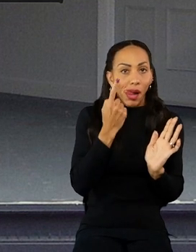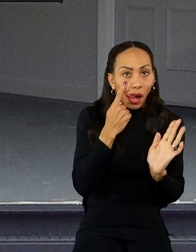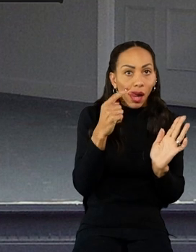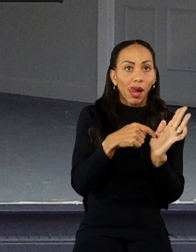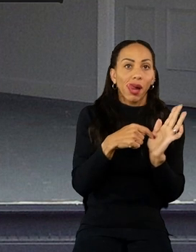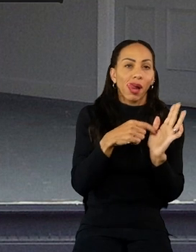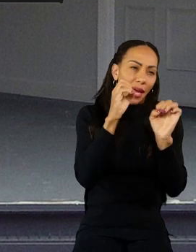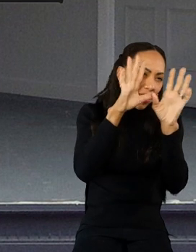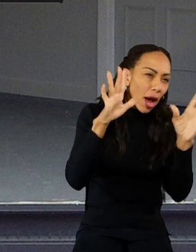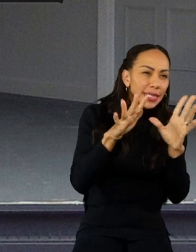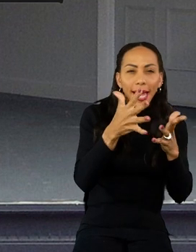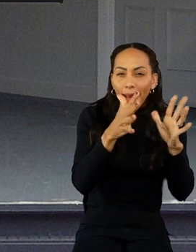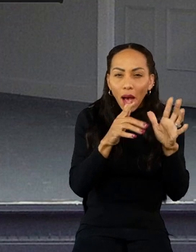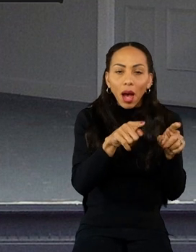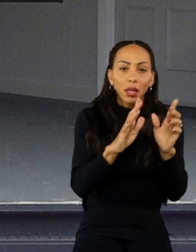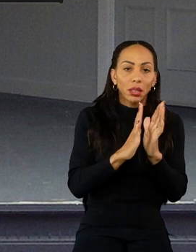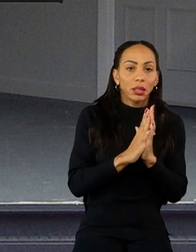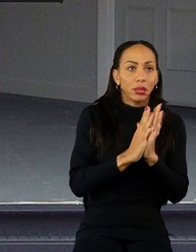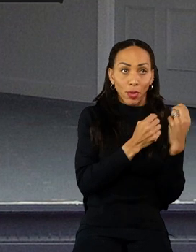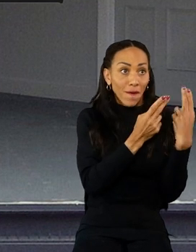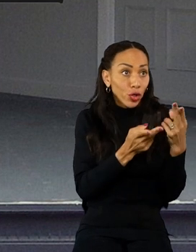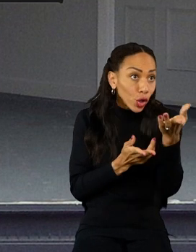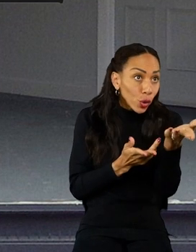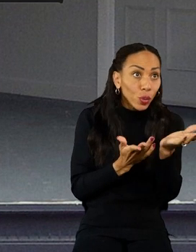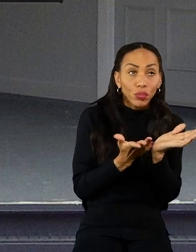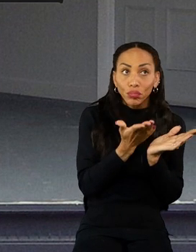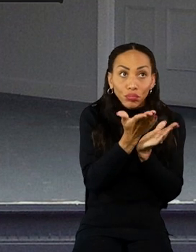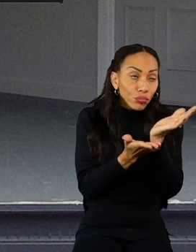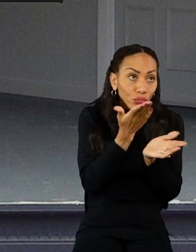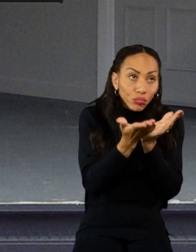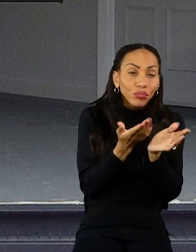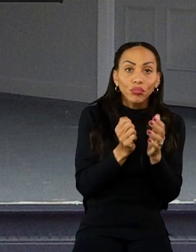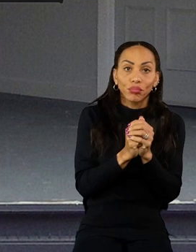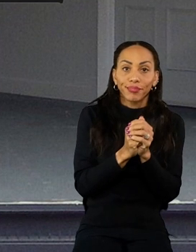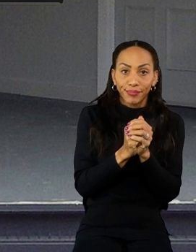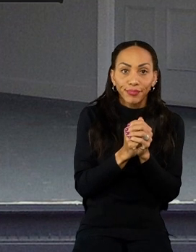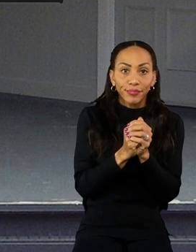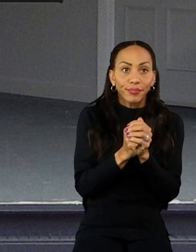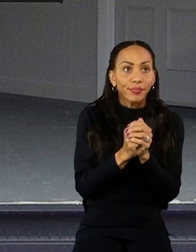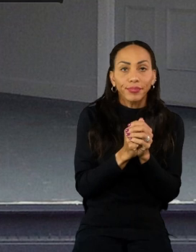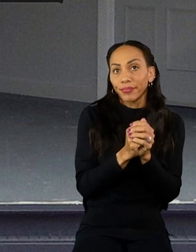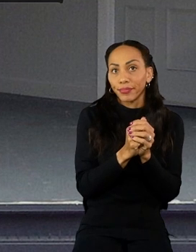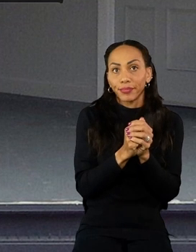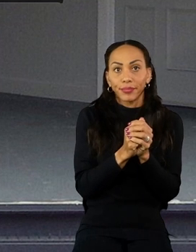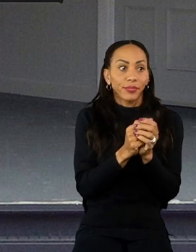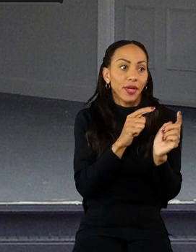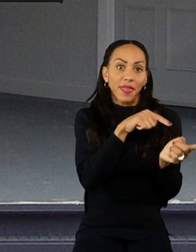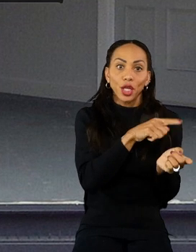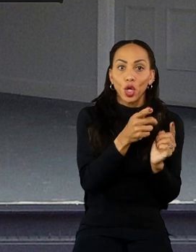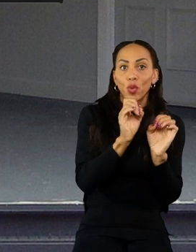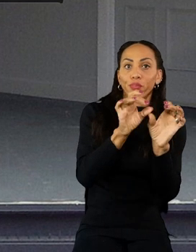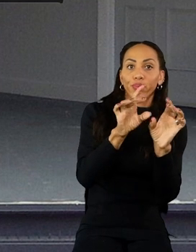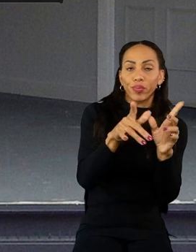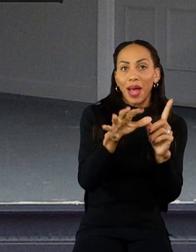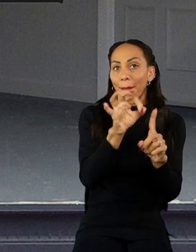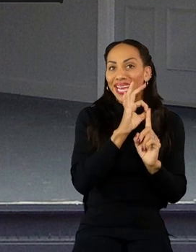sort of packed little demo. They try out the piece, they get an idea, then over to you to say